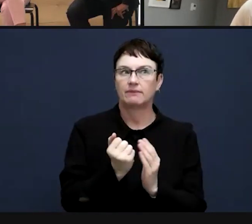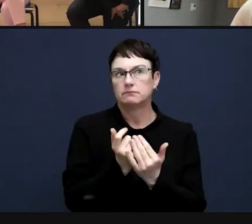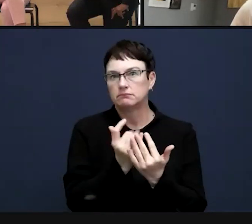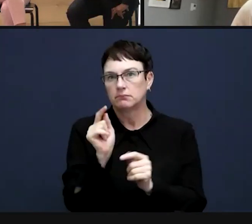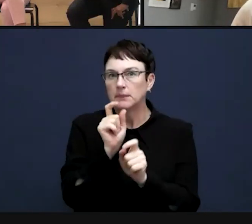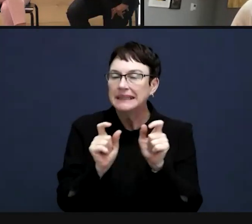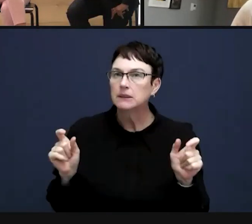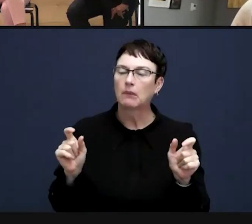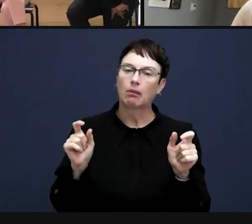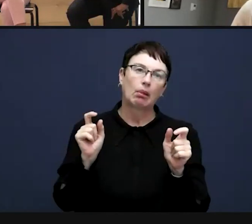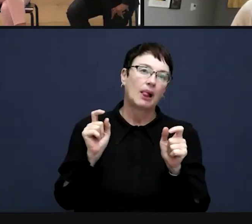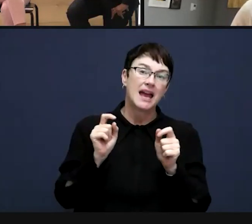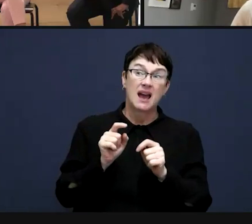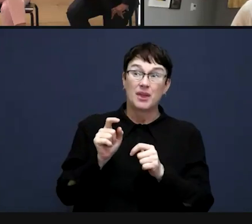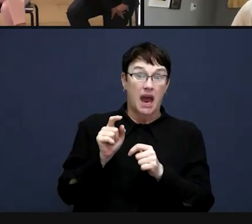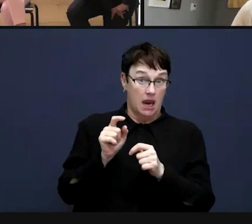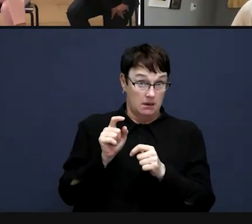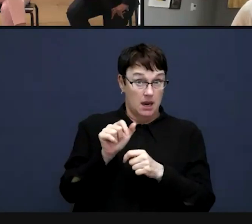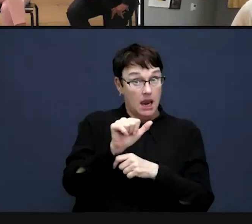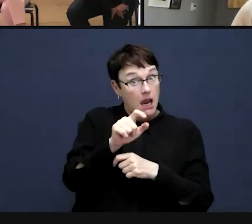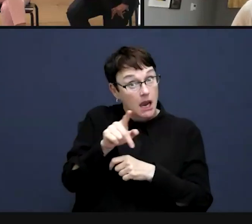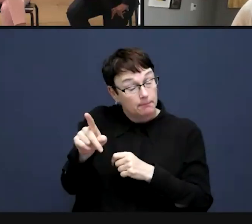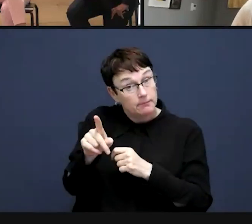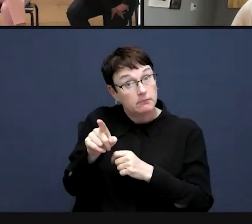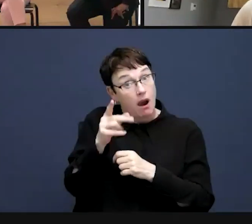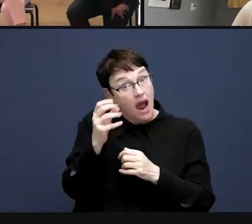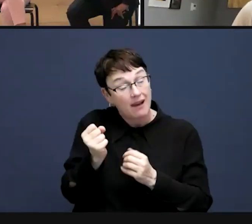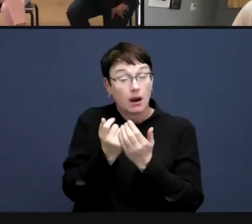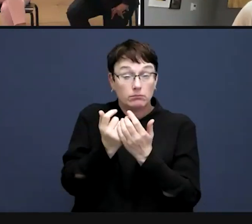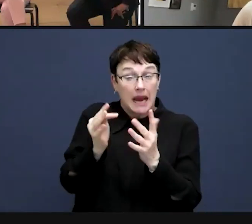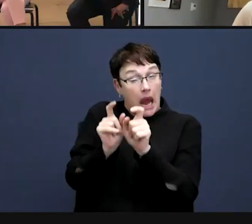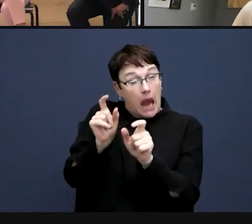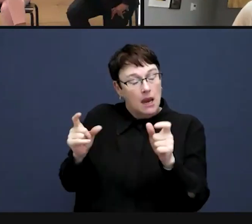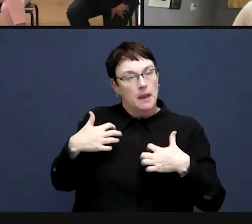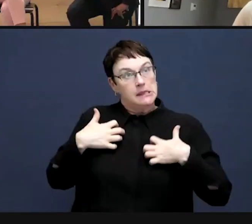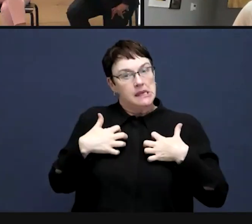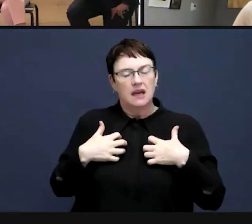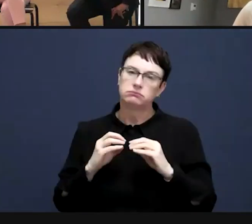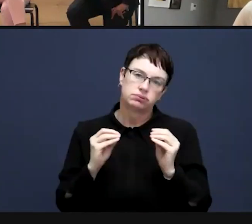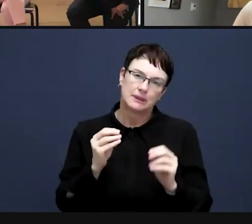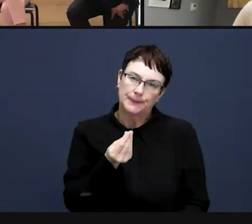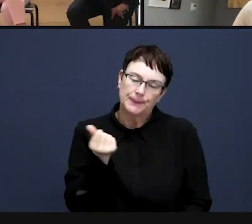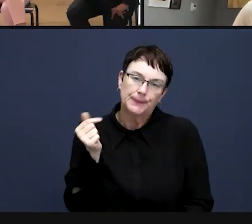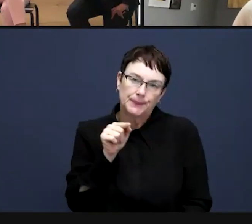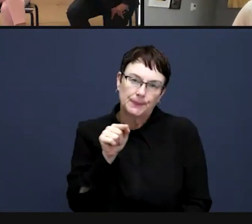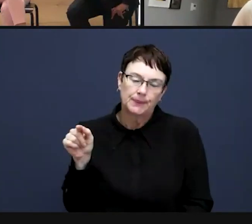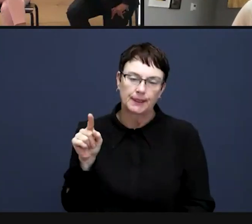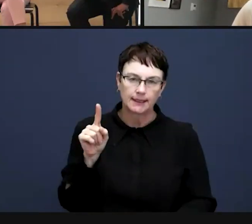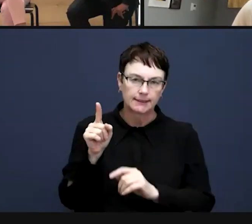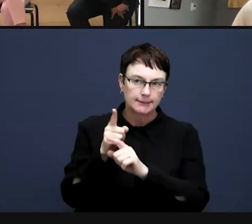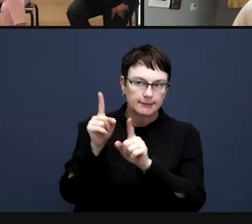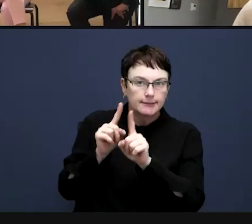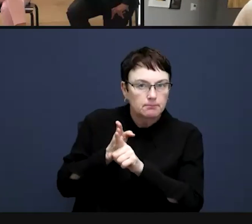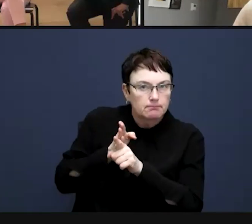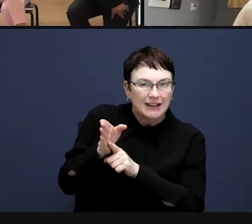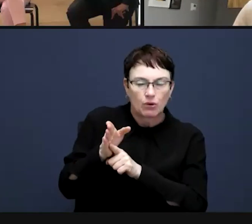few accessibility experts in the app communities. I mean, that may be a hindering factor, but I agree with you. It's one of the, it is growing, of course, it's